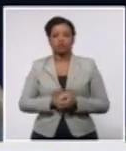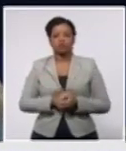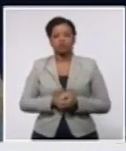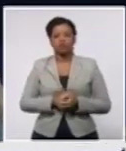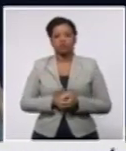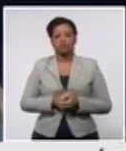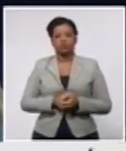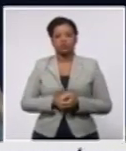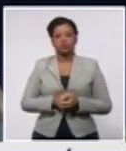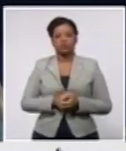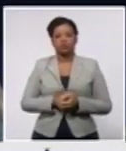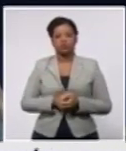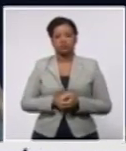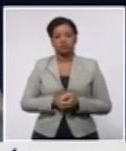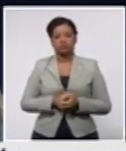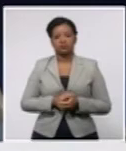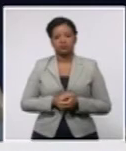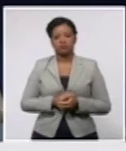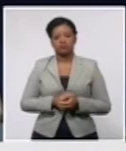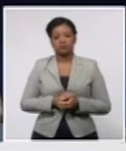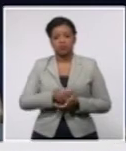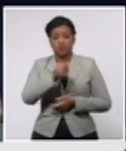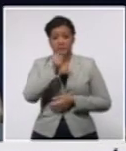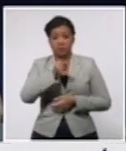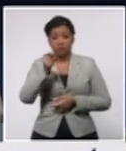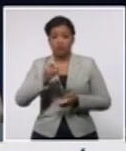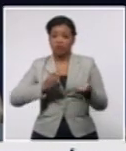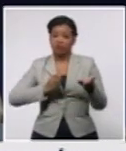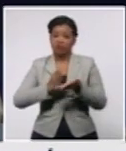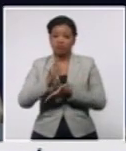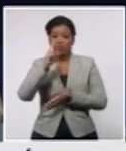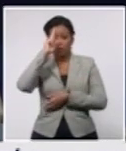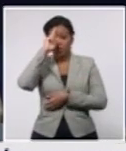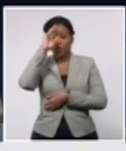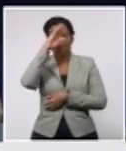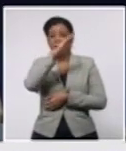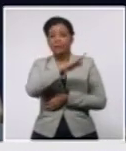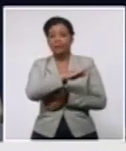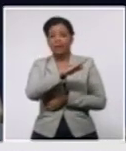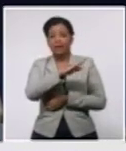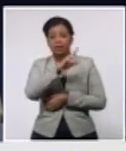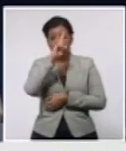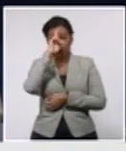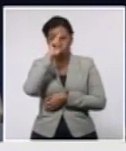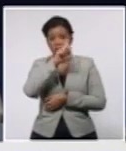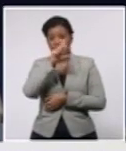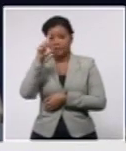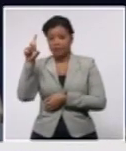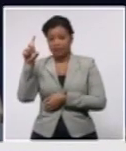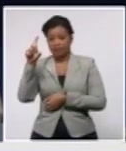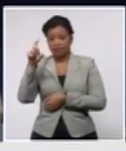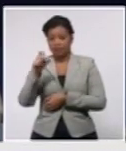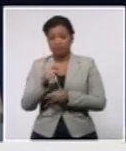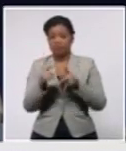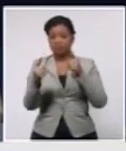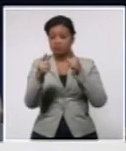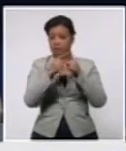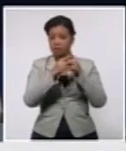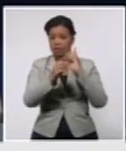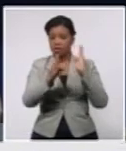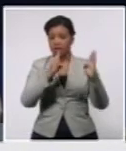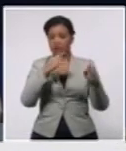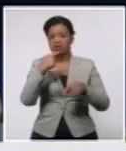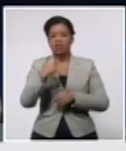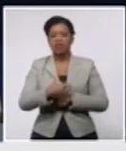this requirement nationally because we currently have 69 active cases, which